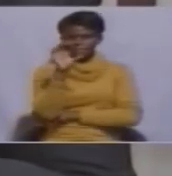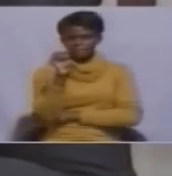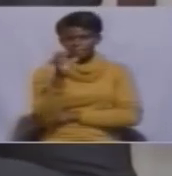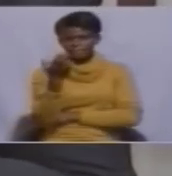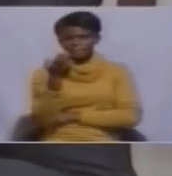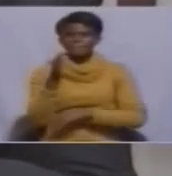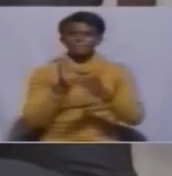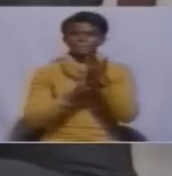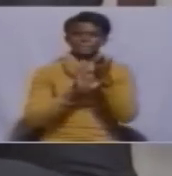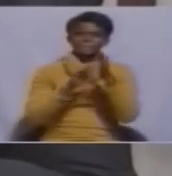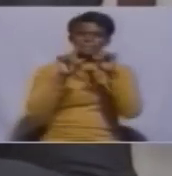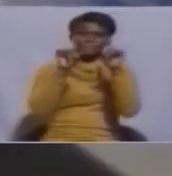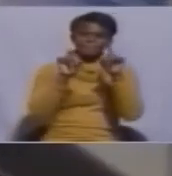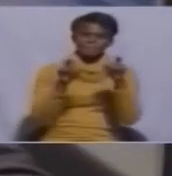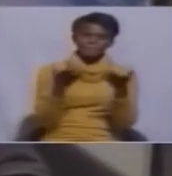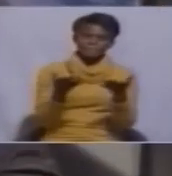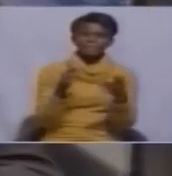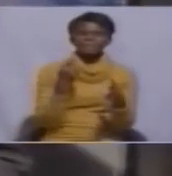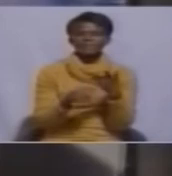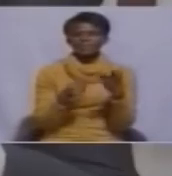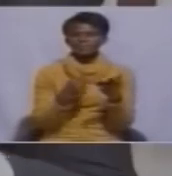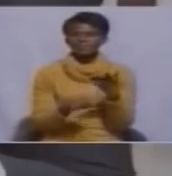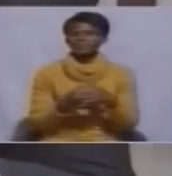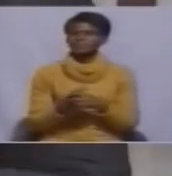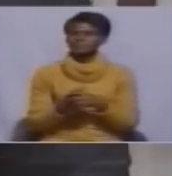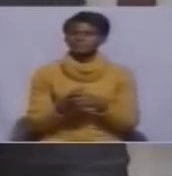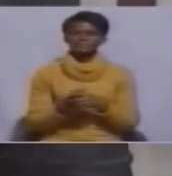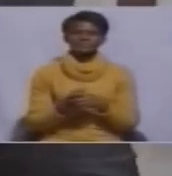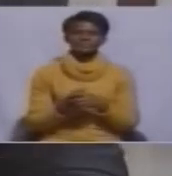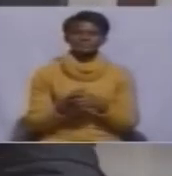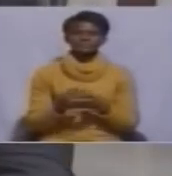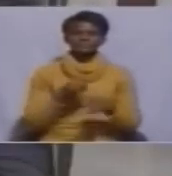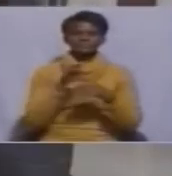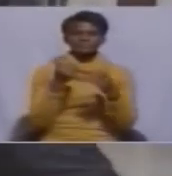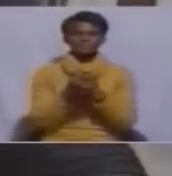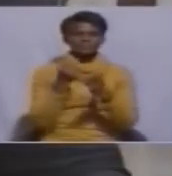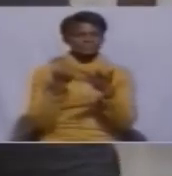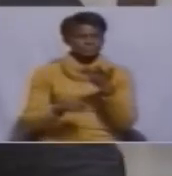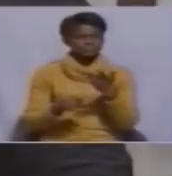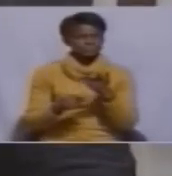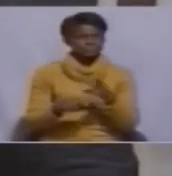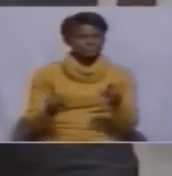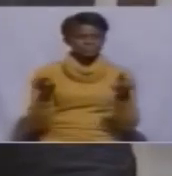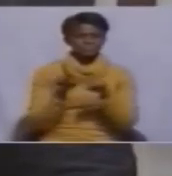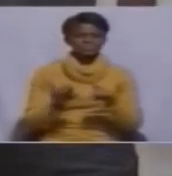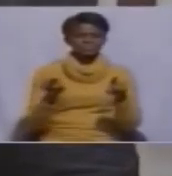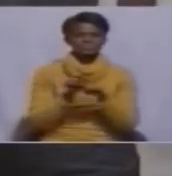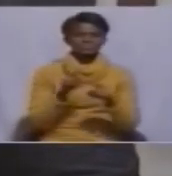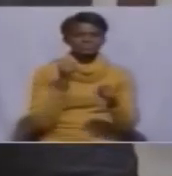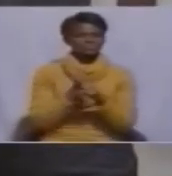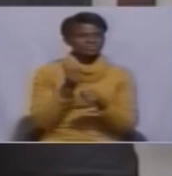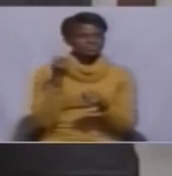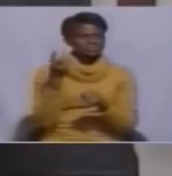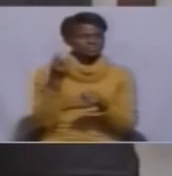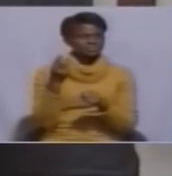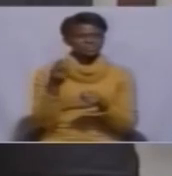school certificate? Is it Cambridge? Yeah, so all that is, what is equivalent to grade 12? I think it's a simple